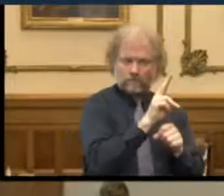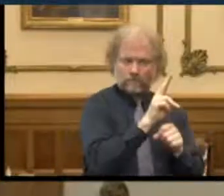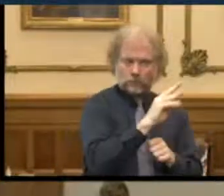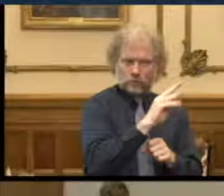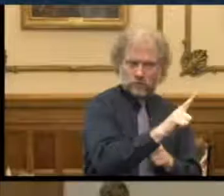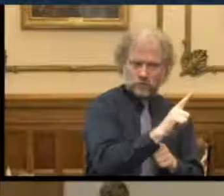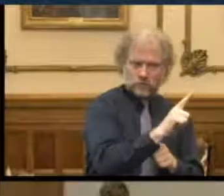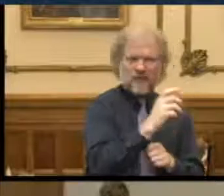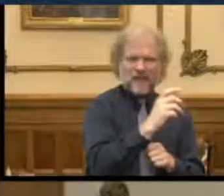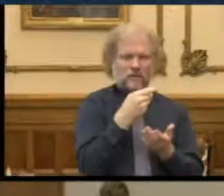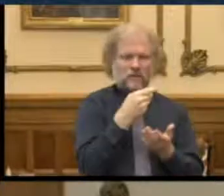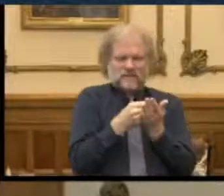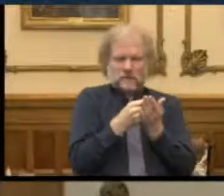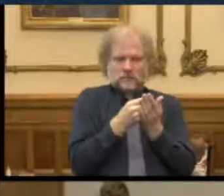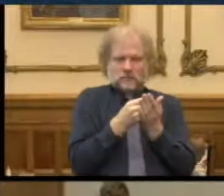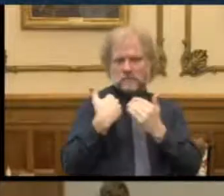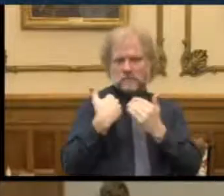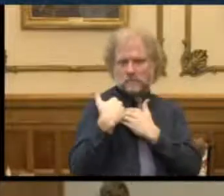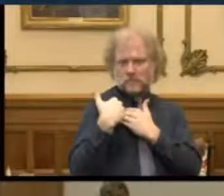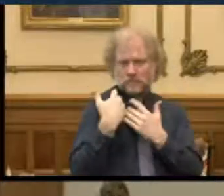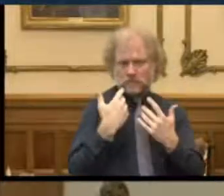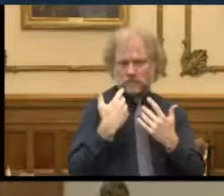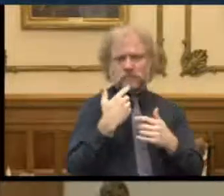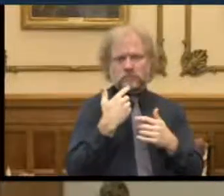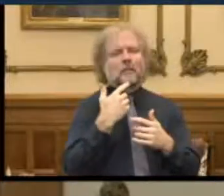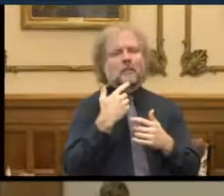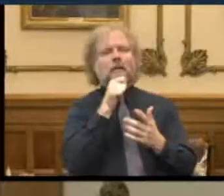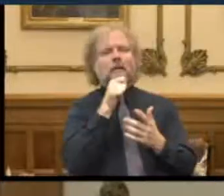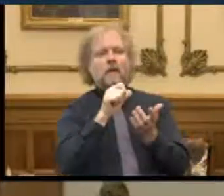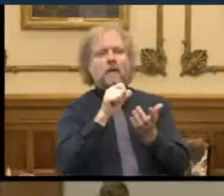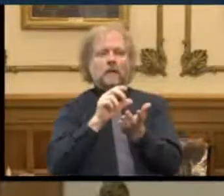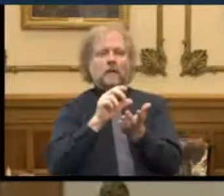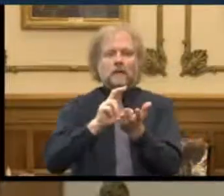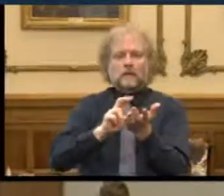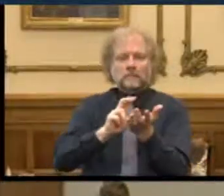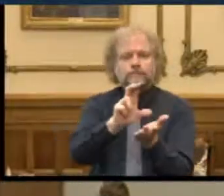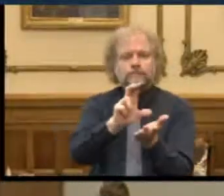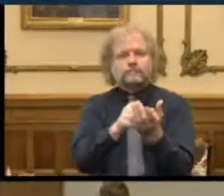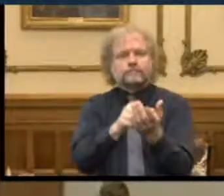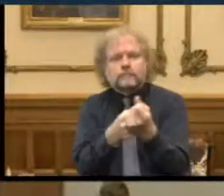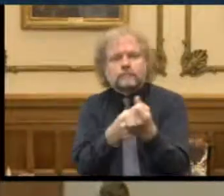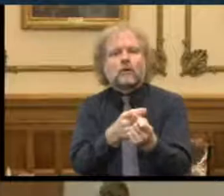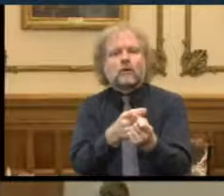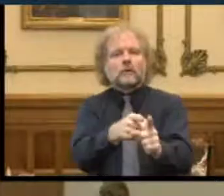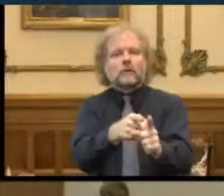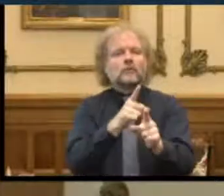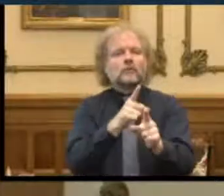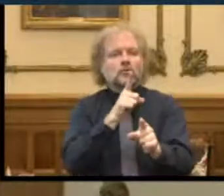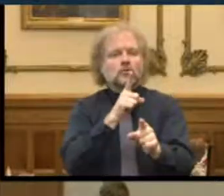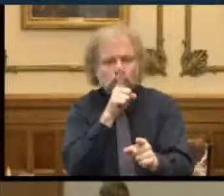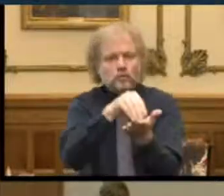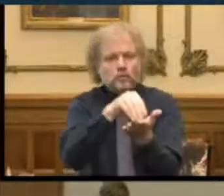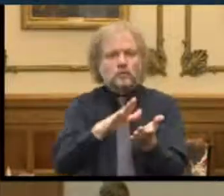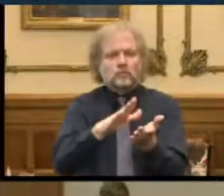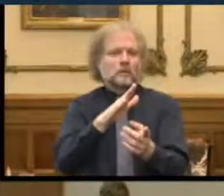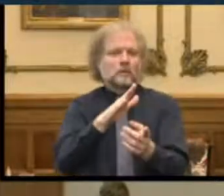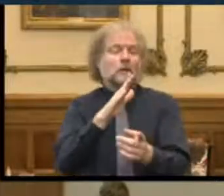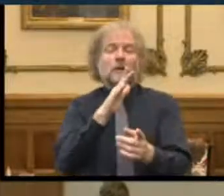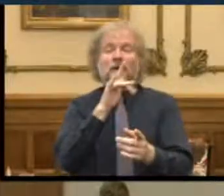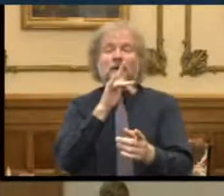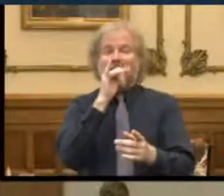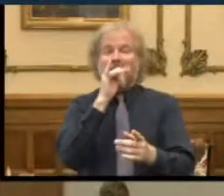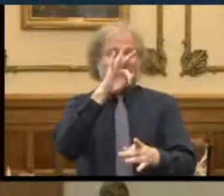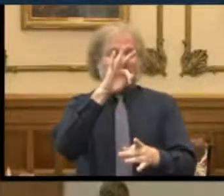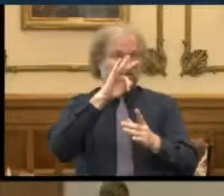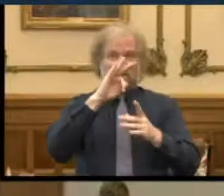fiscally responsible and not funding true virtual students that would be virtual regardless